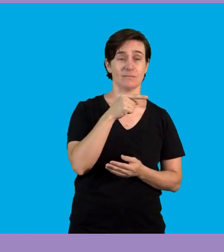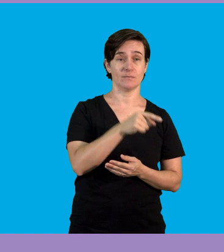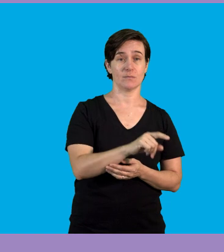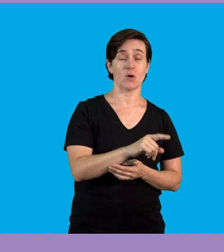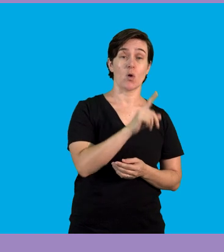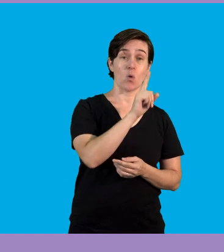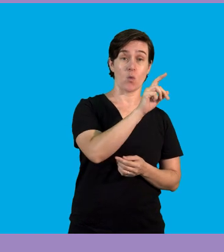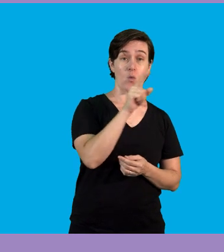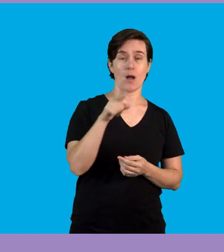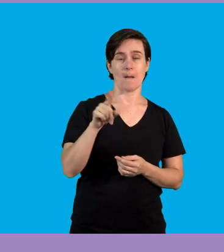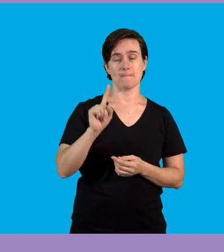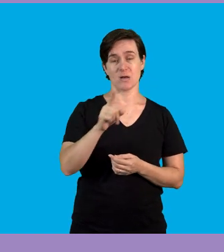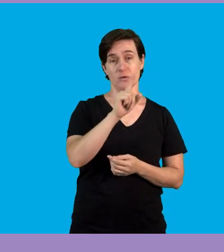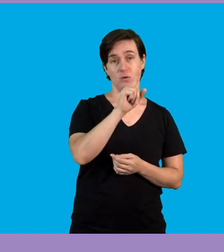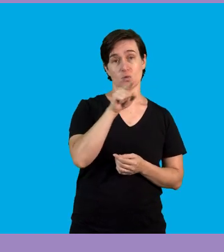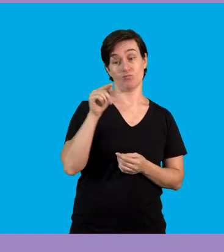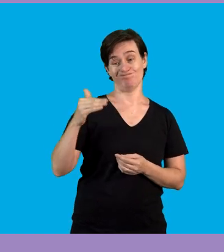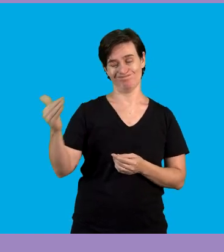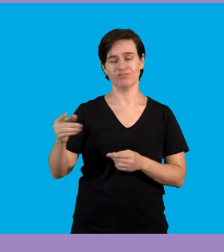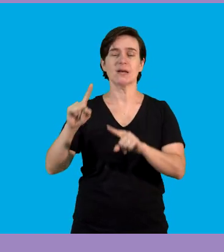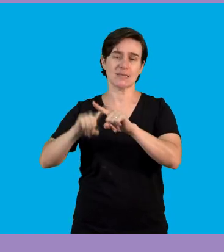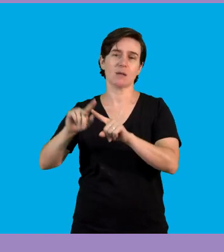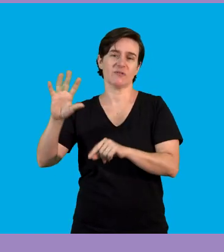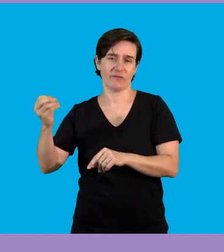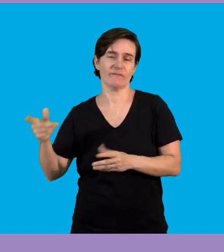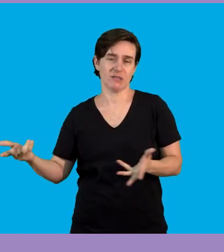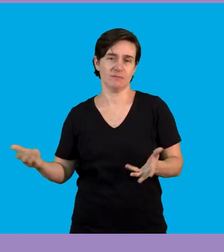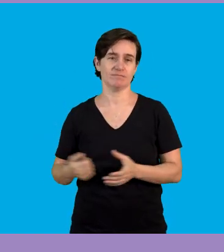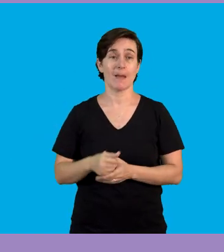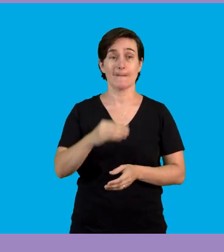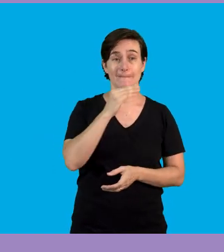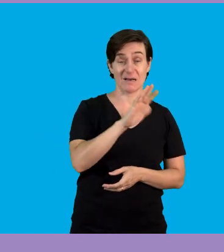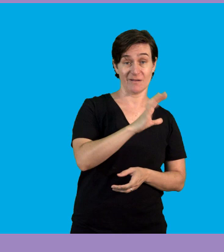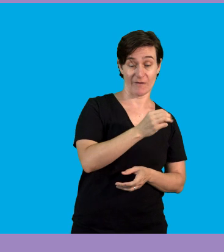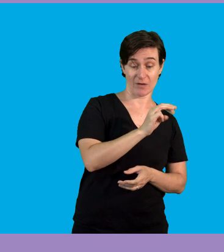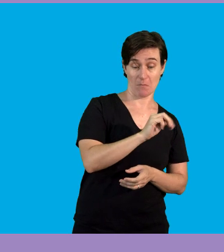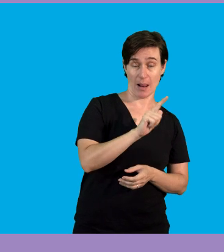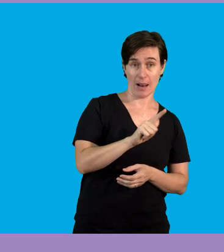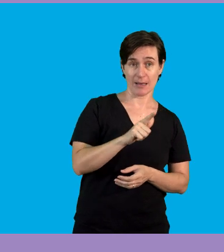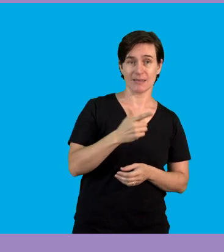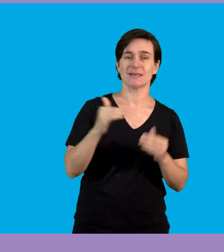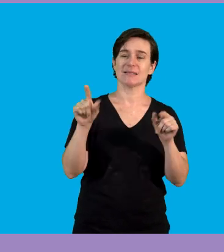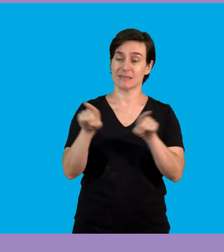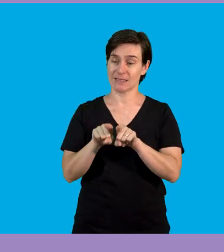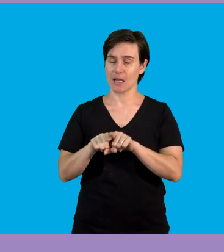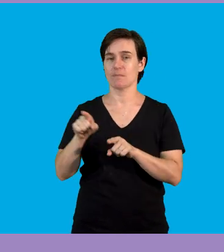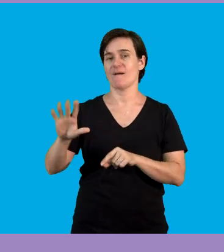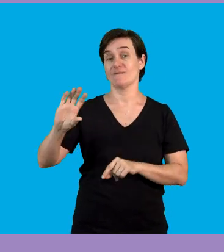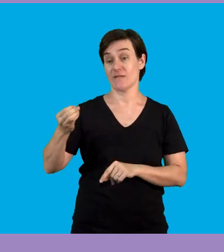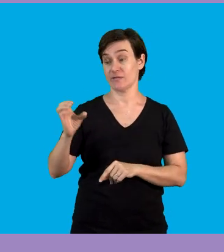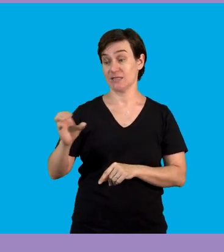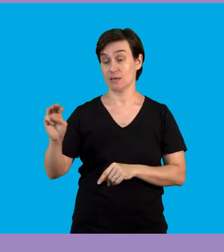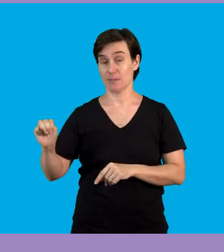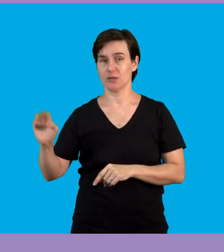sides by 50. So this means that 50 milliliters will be equals to 50